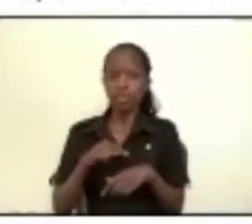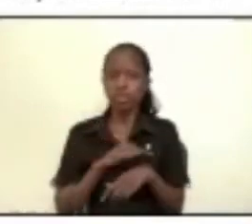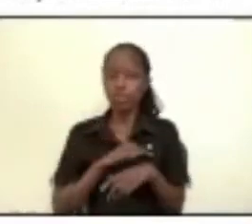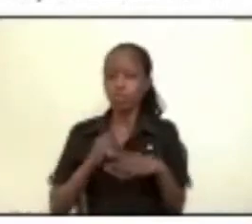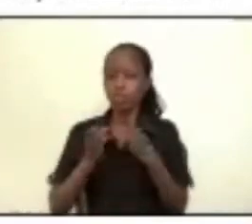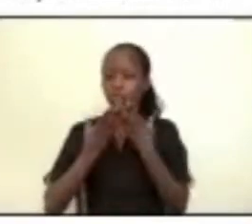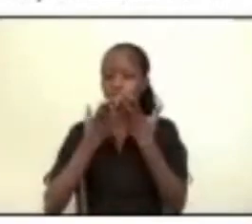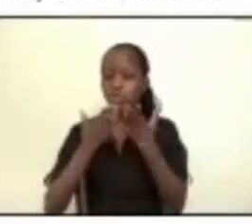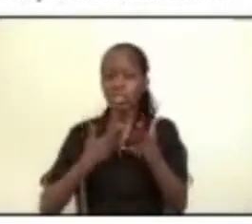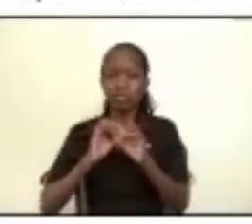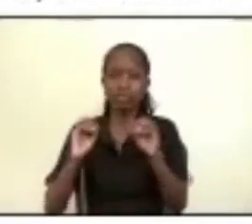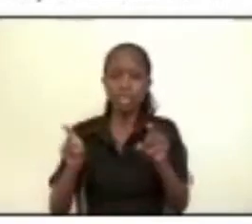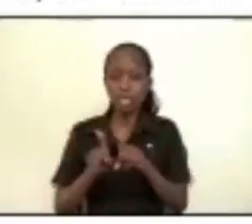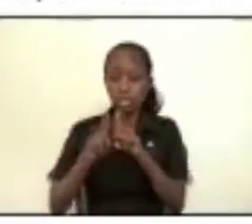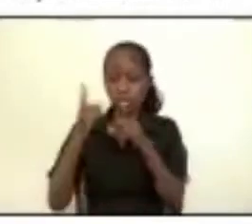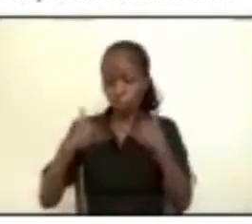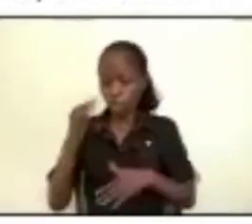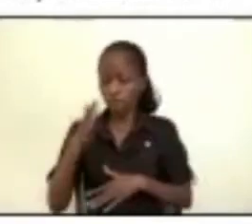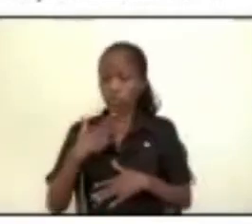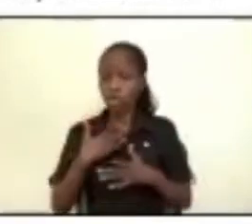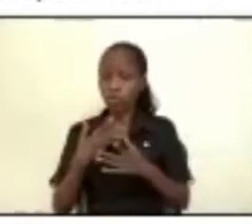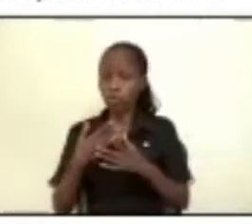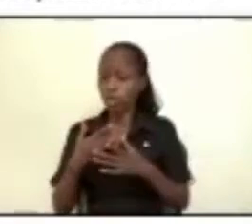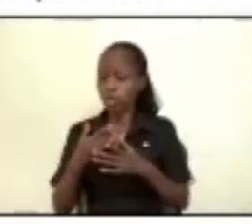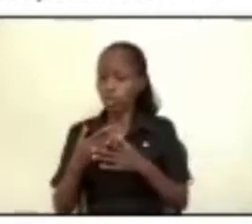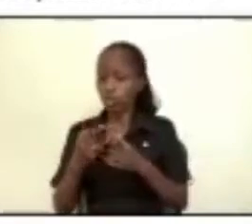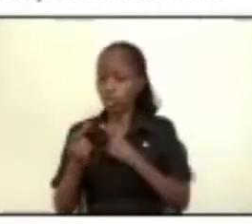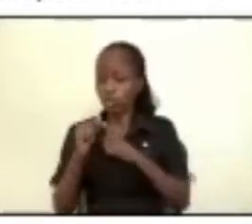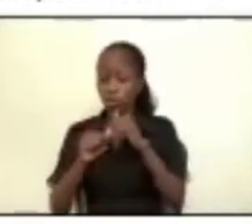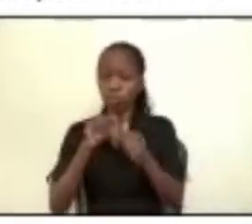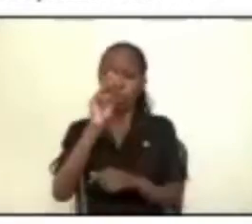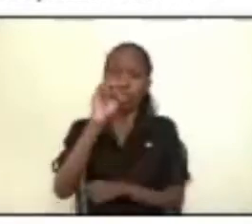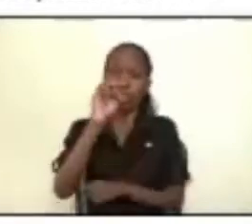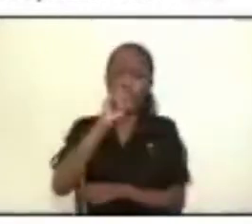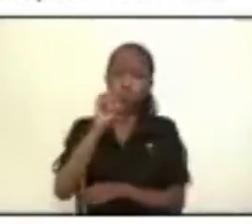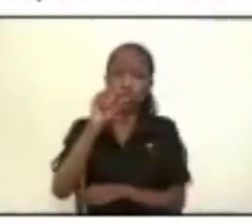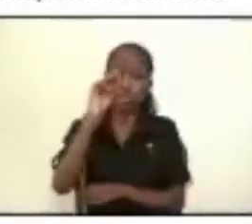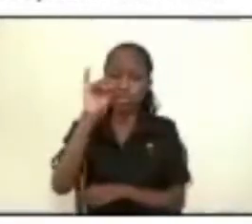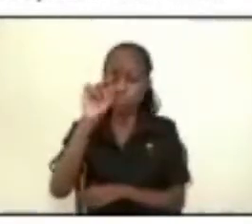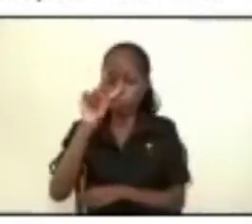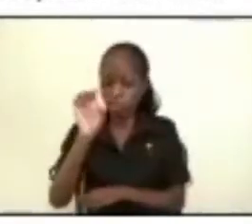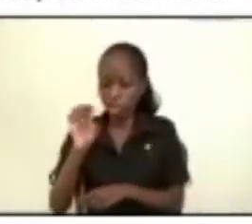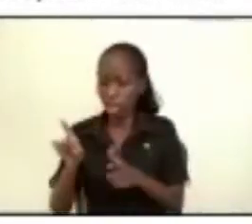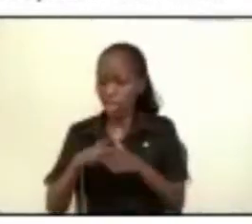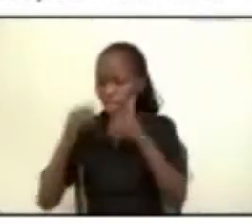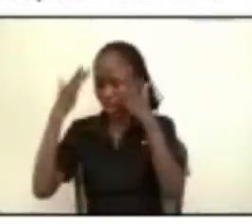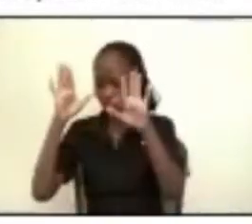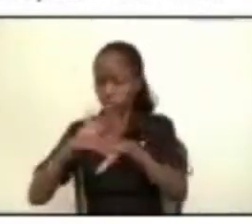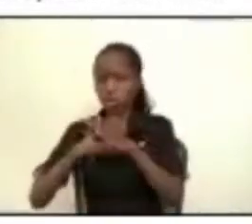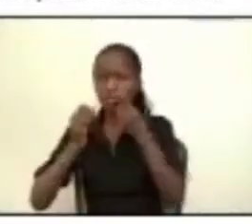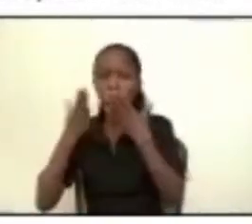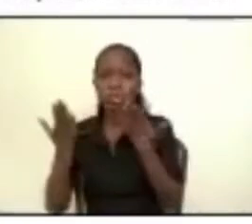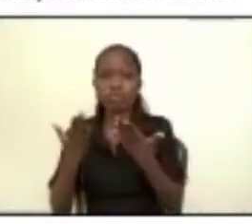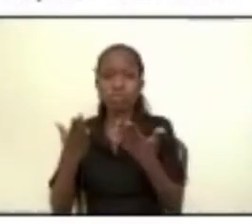data. Or even for me, if I want to cover a story in Mozambique, I may not know where to find all the data. Where do I even